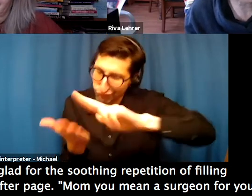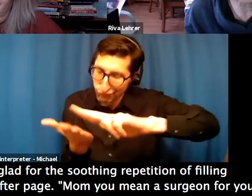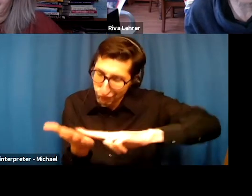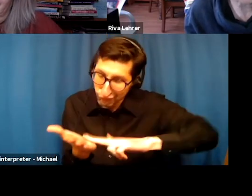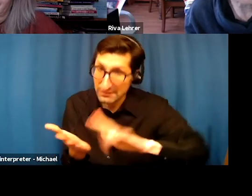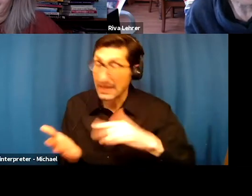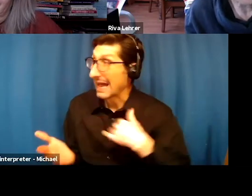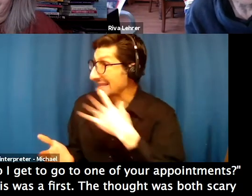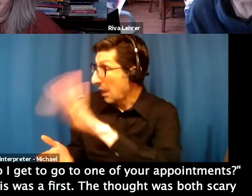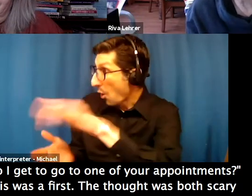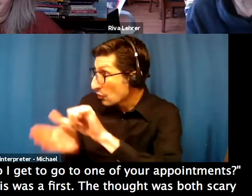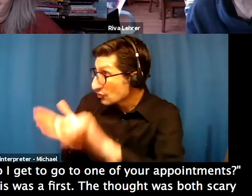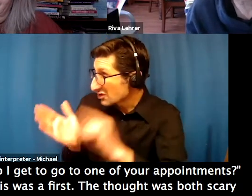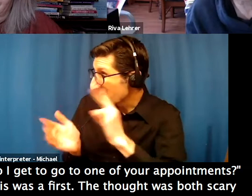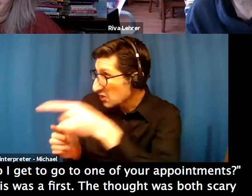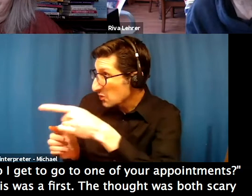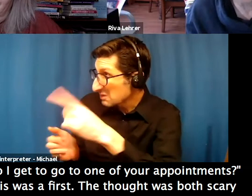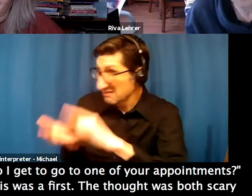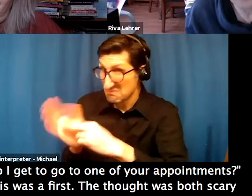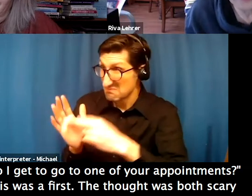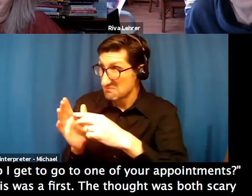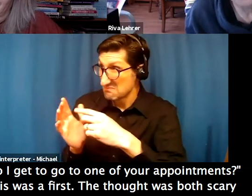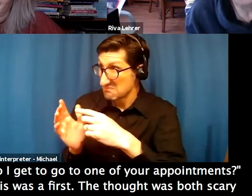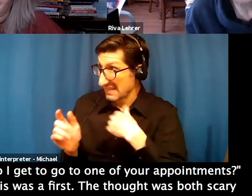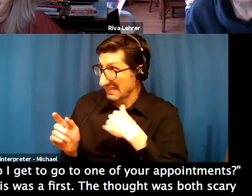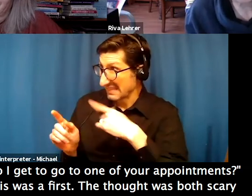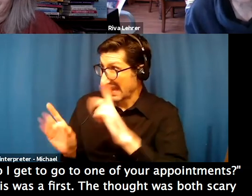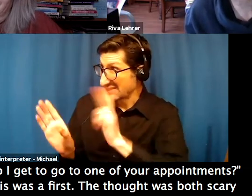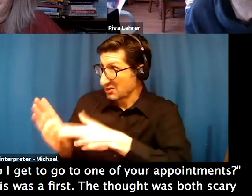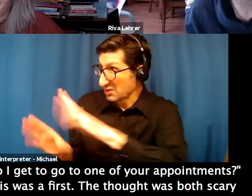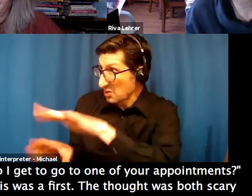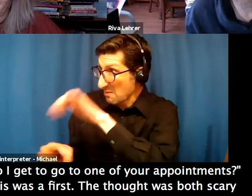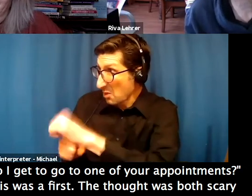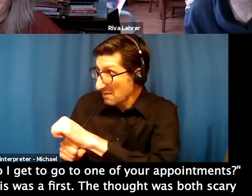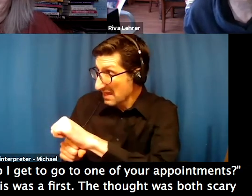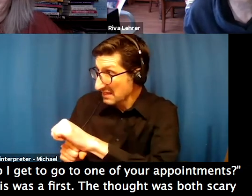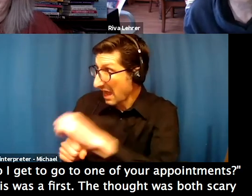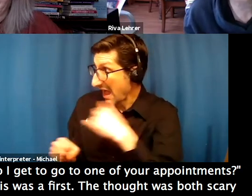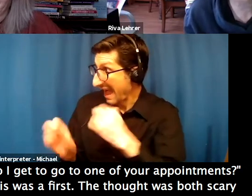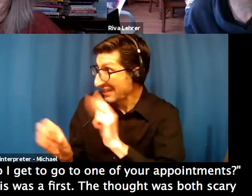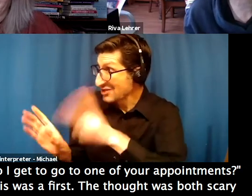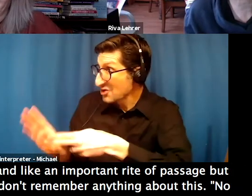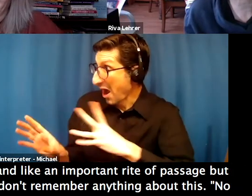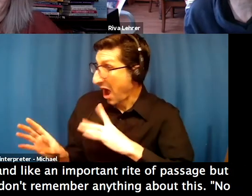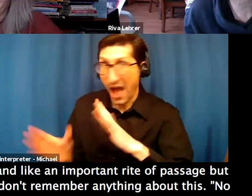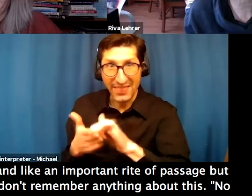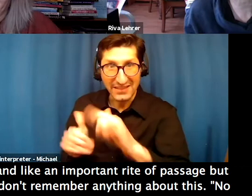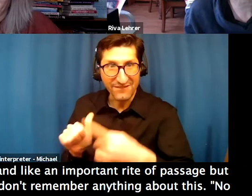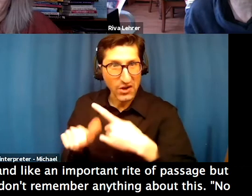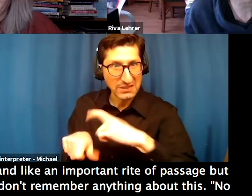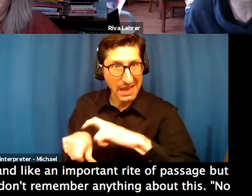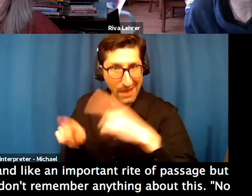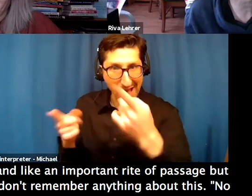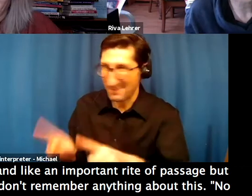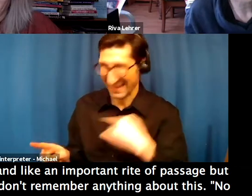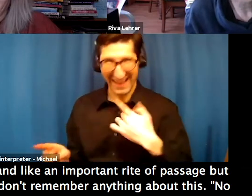surgeon for you? Do I get to go to one of your appointments? This was a first. The thought was both scary and like an important